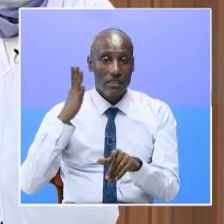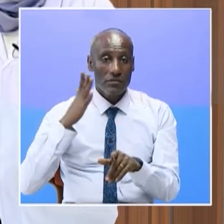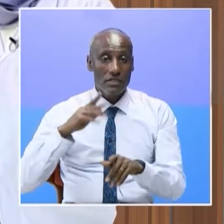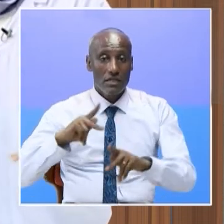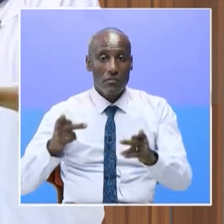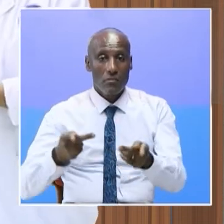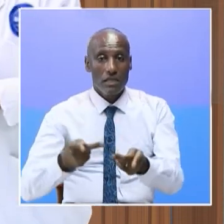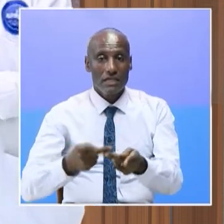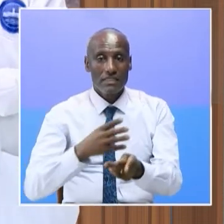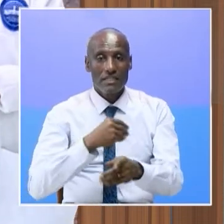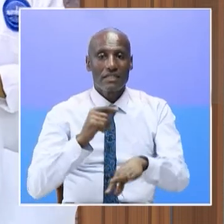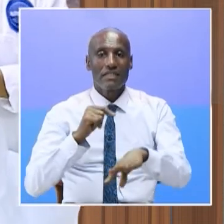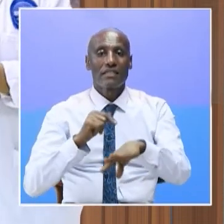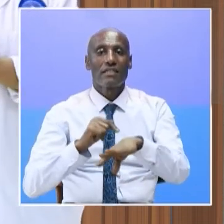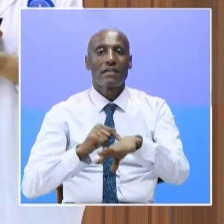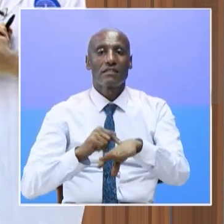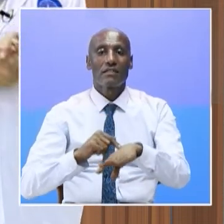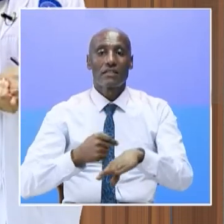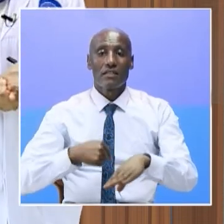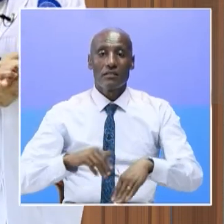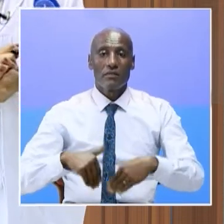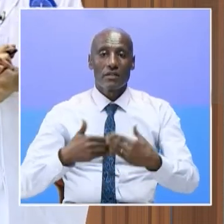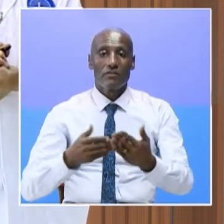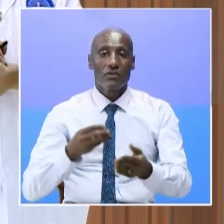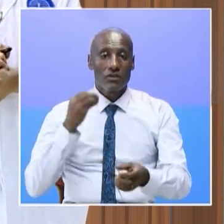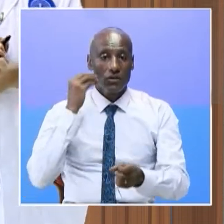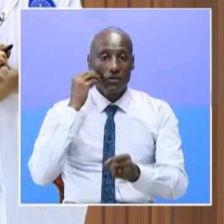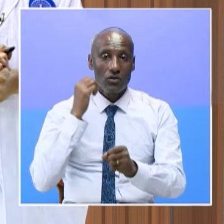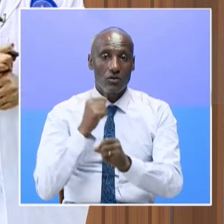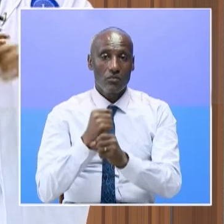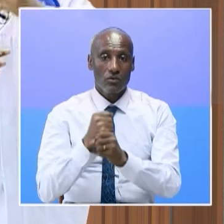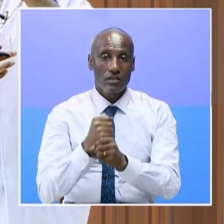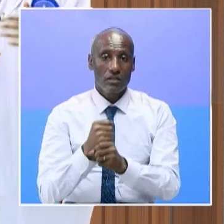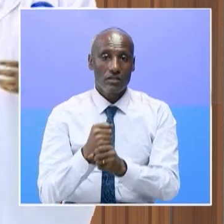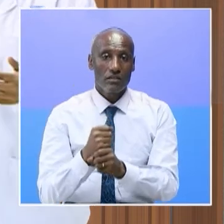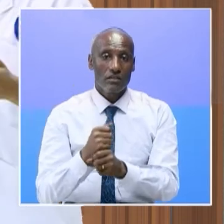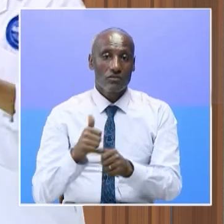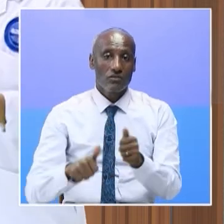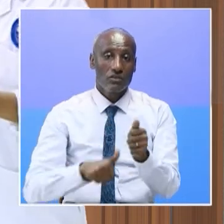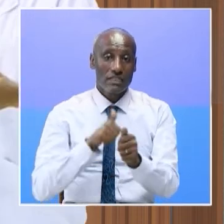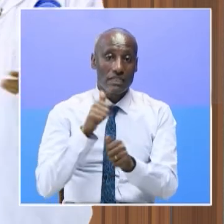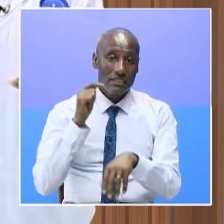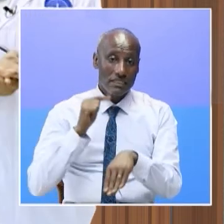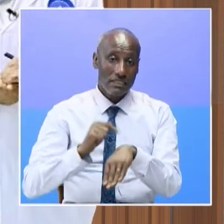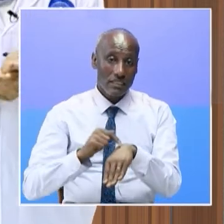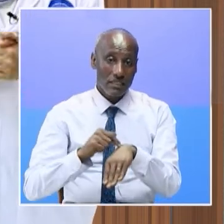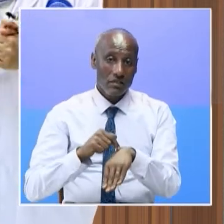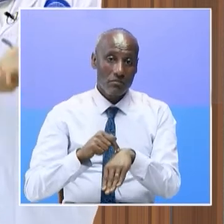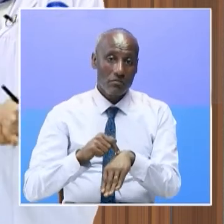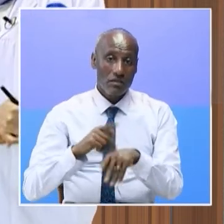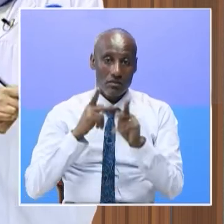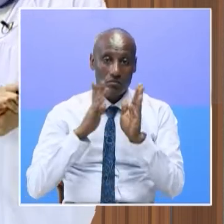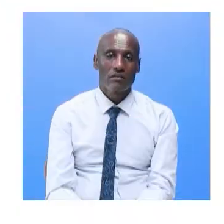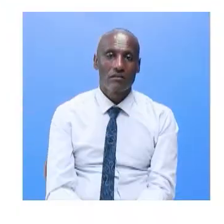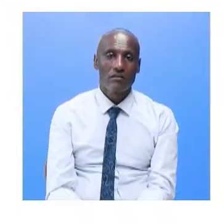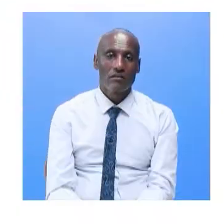time. So students, let me give you homework and practice also for the next time your preposition